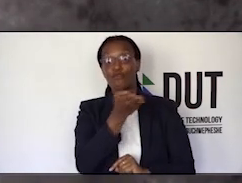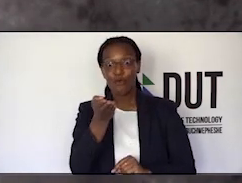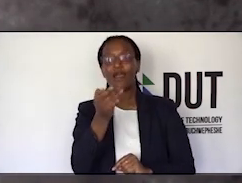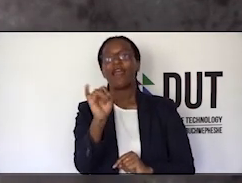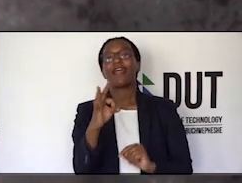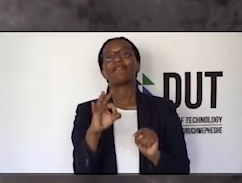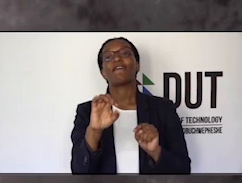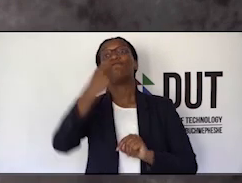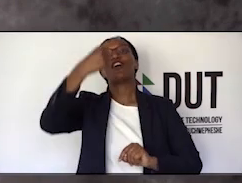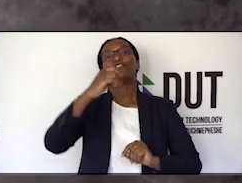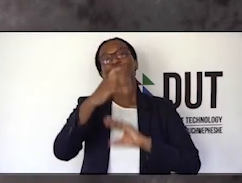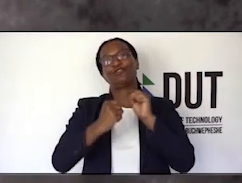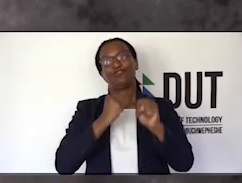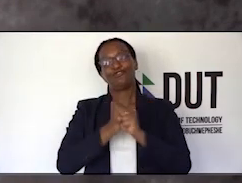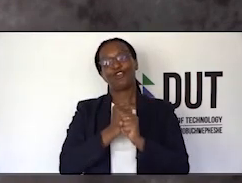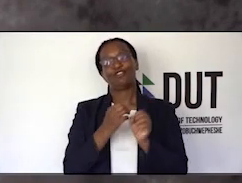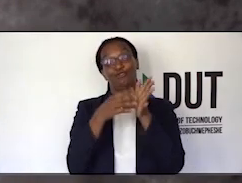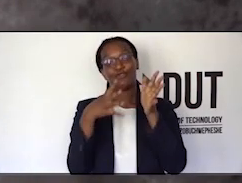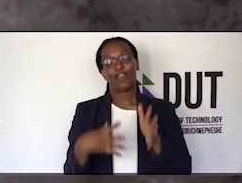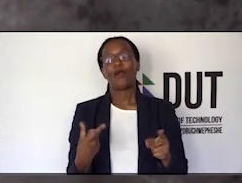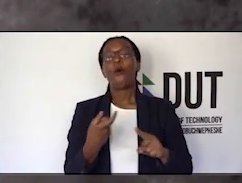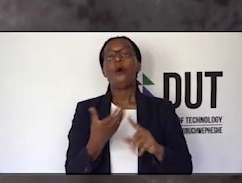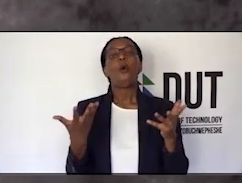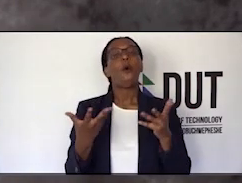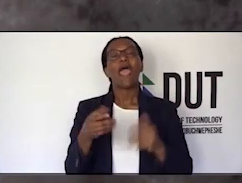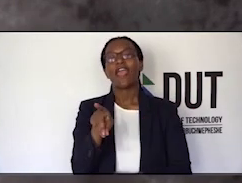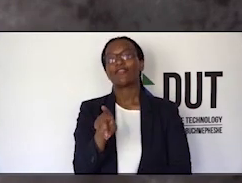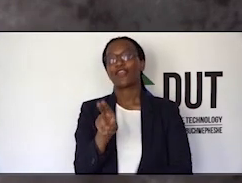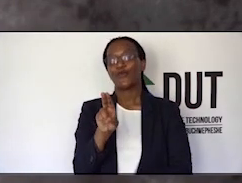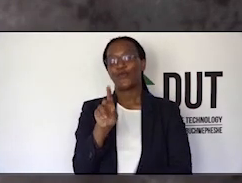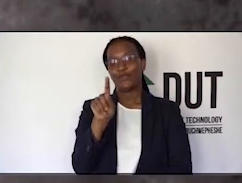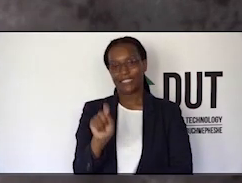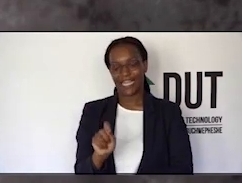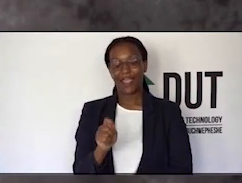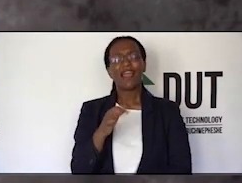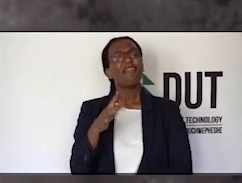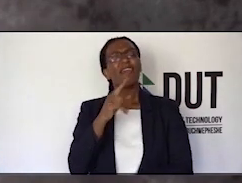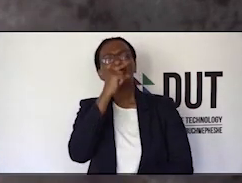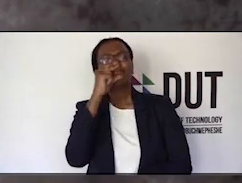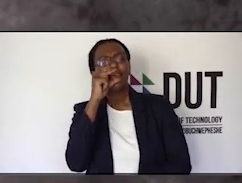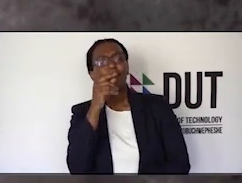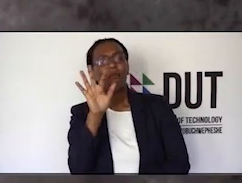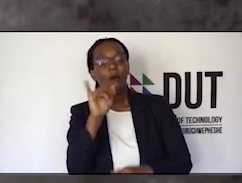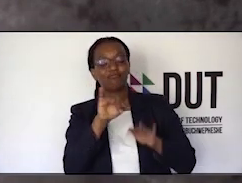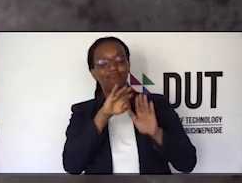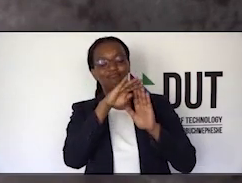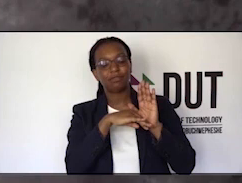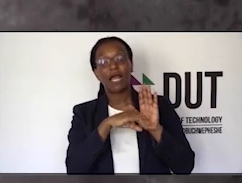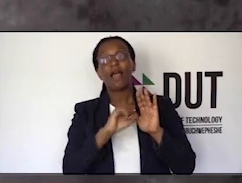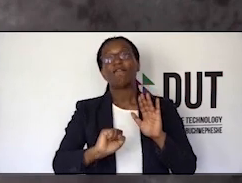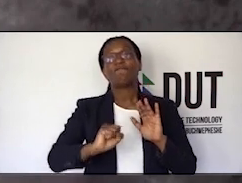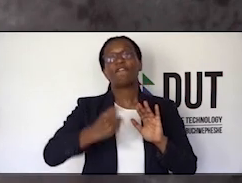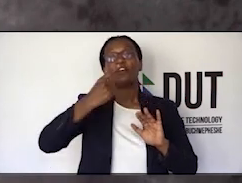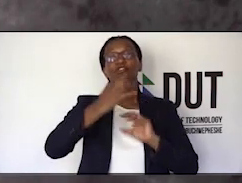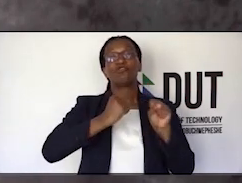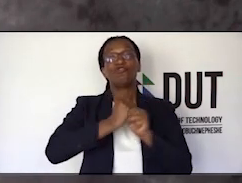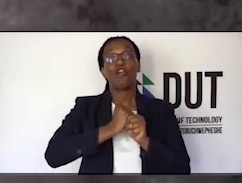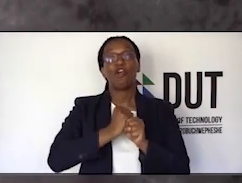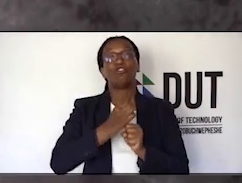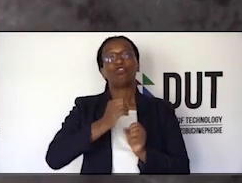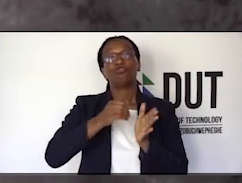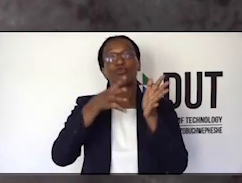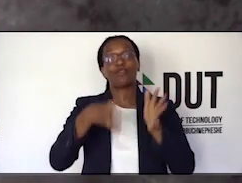first-year student at the Durban University of Technology. Namely, the first year student